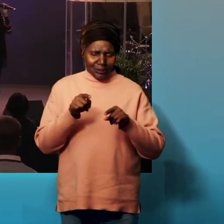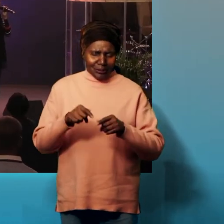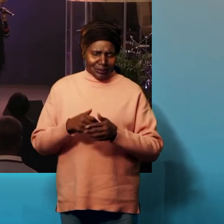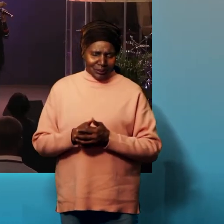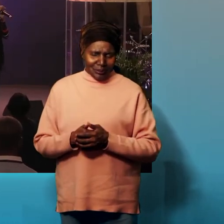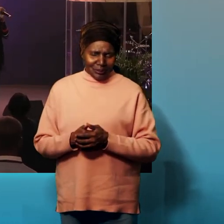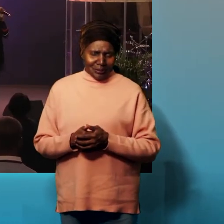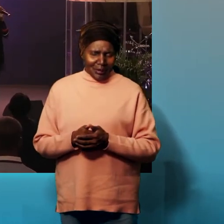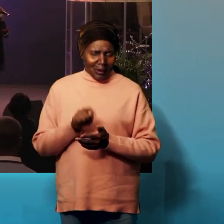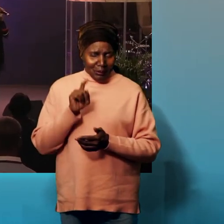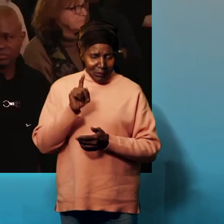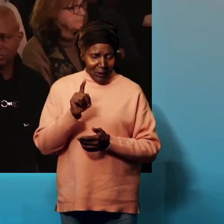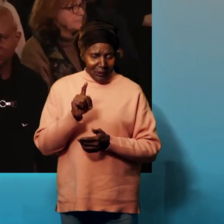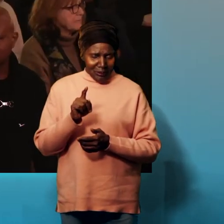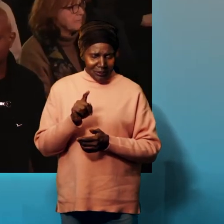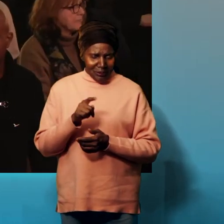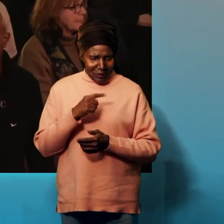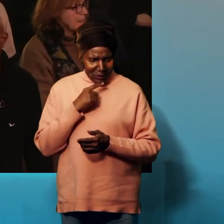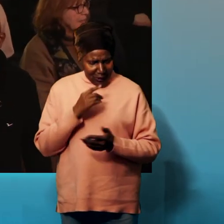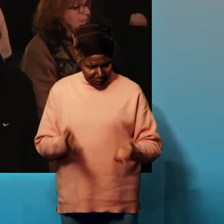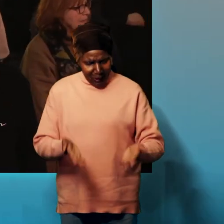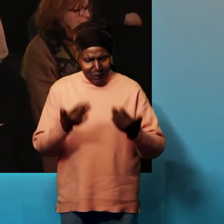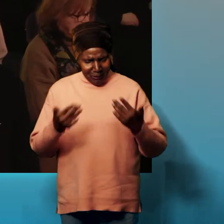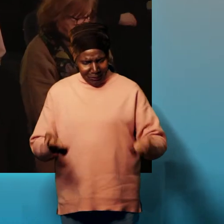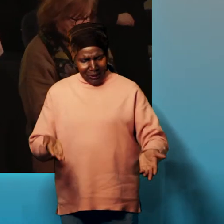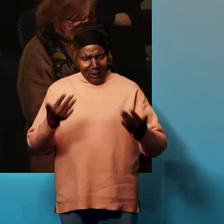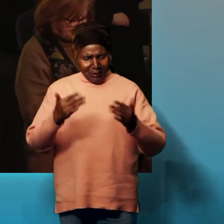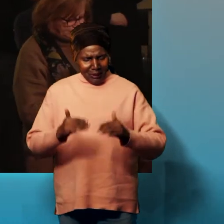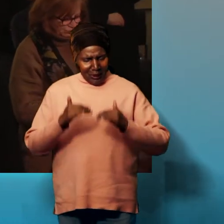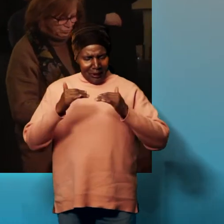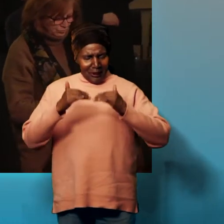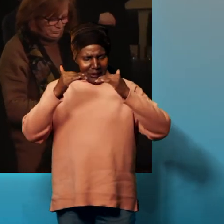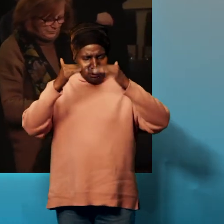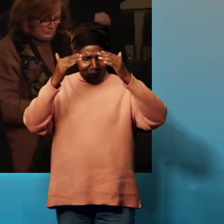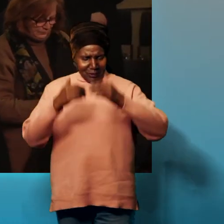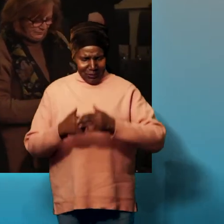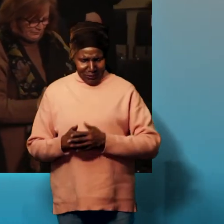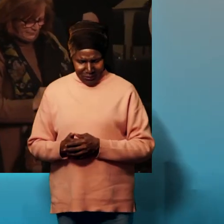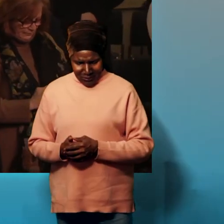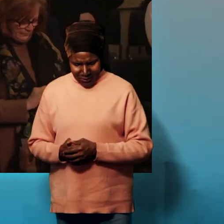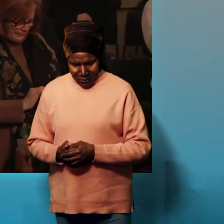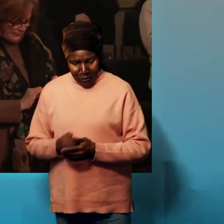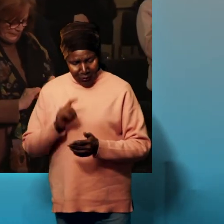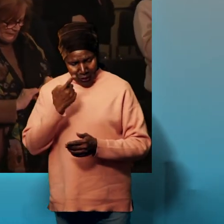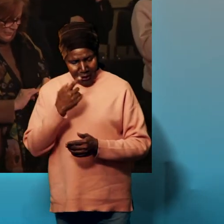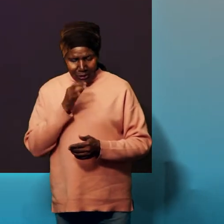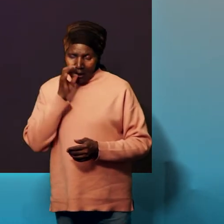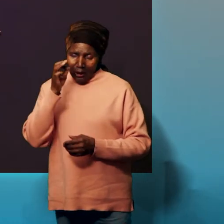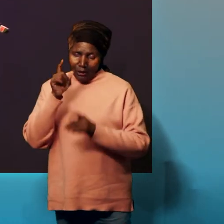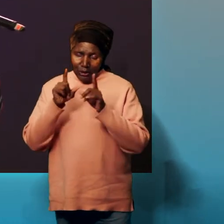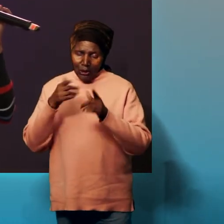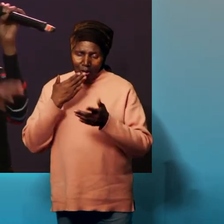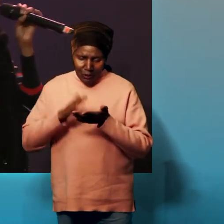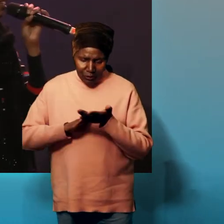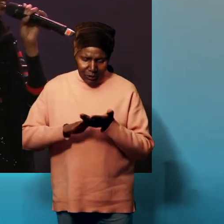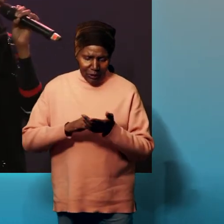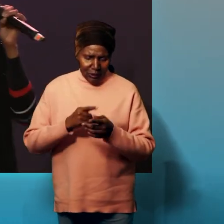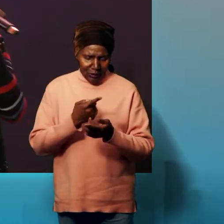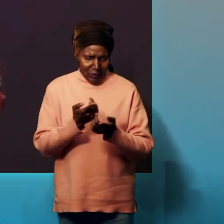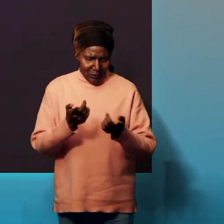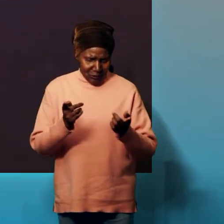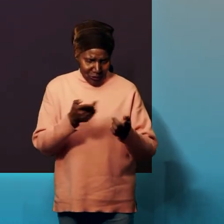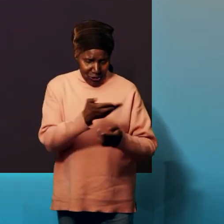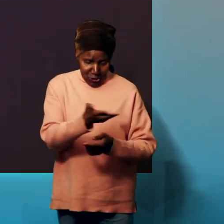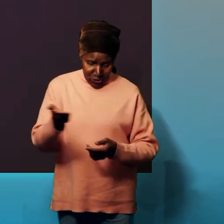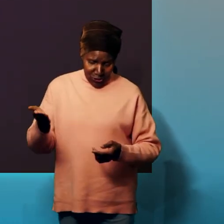up higher from where you are. Amen? So let us take a moment and just ask the Lord to forgive us, first of all. Father, forgive us.